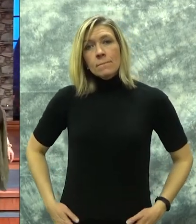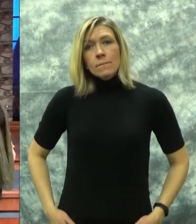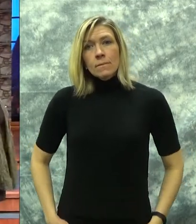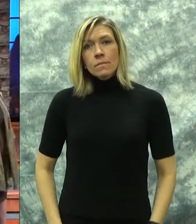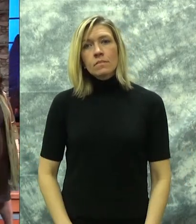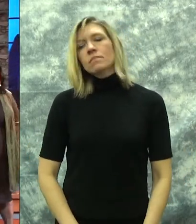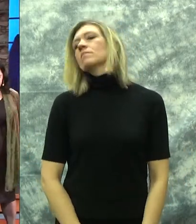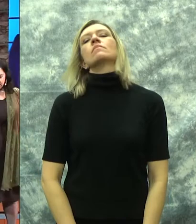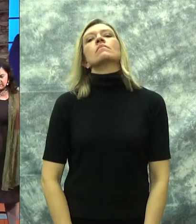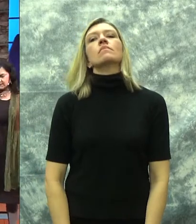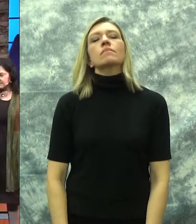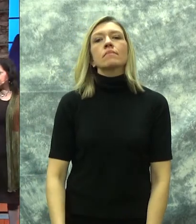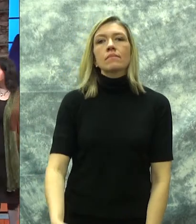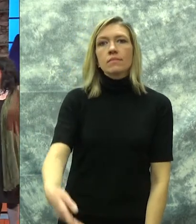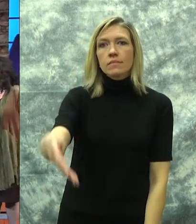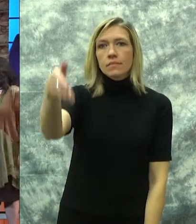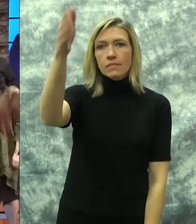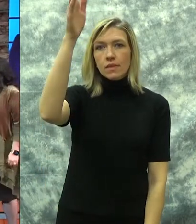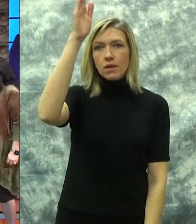God is all